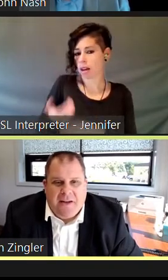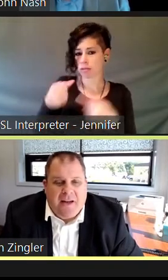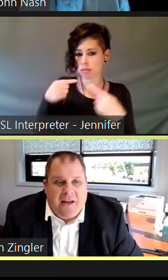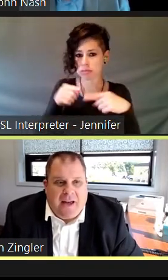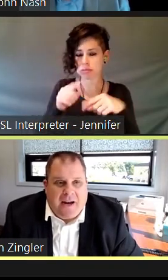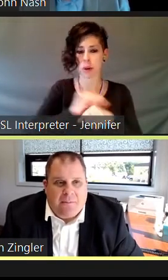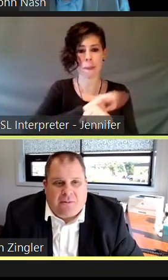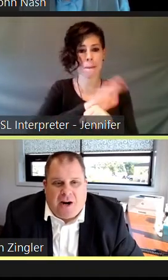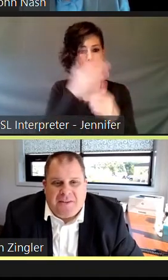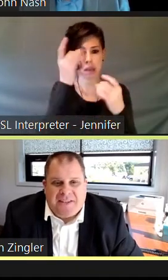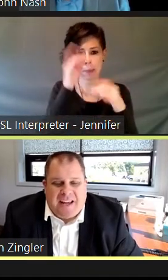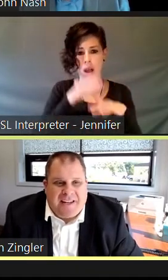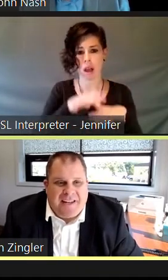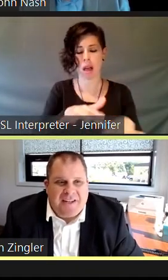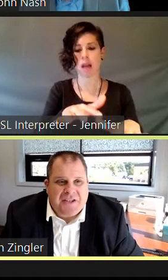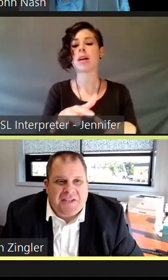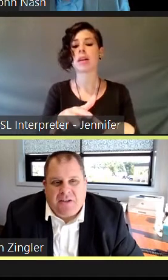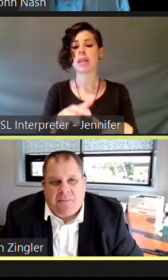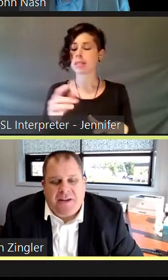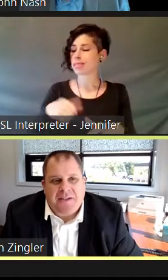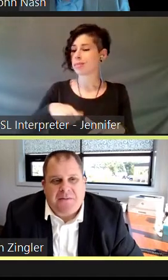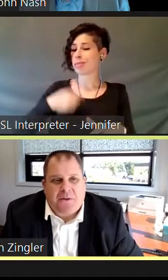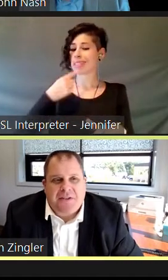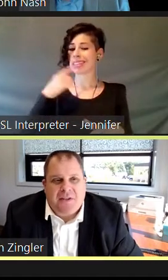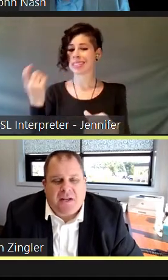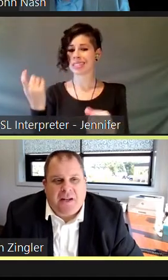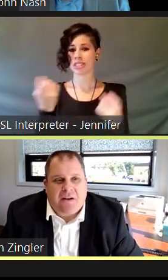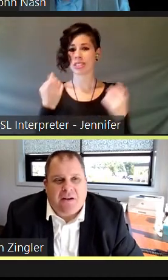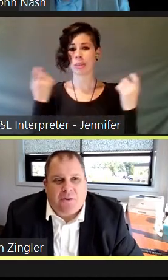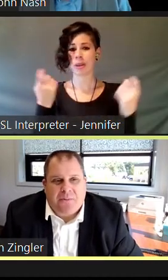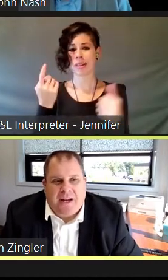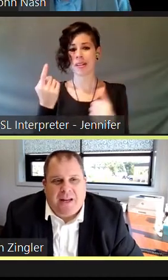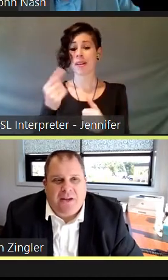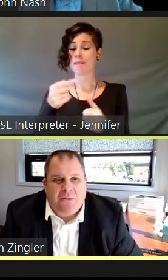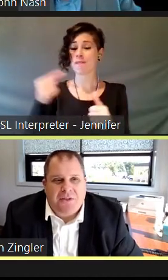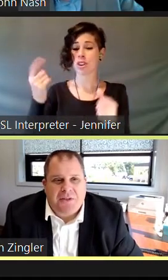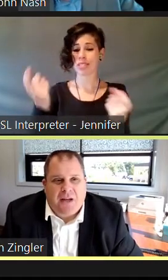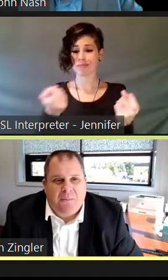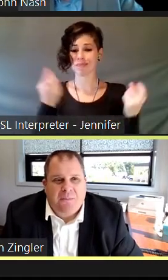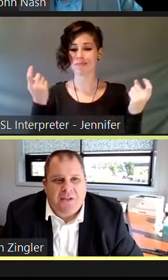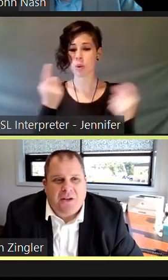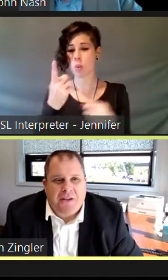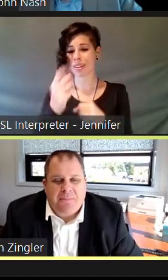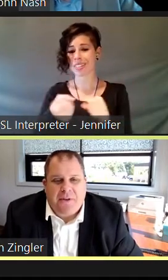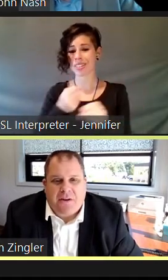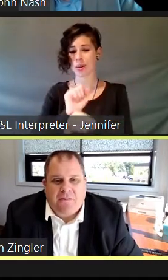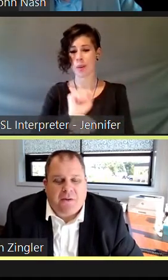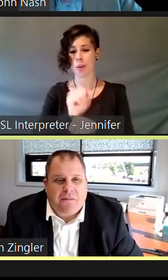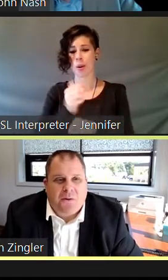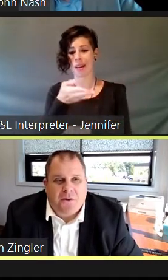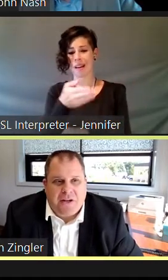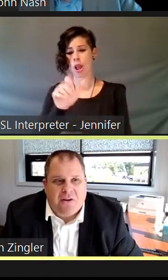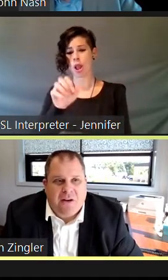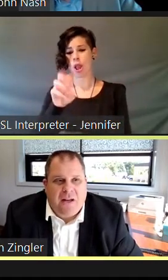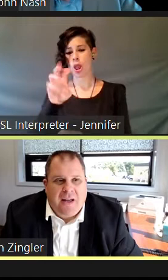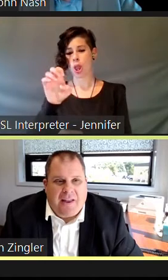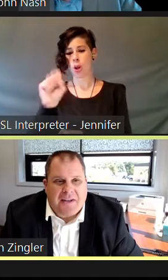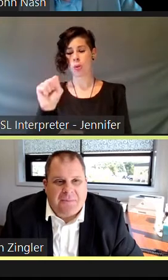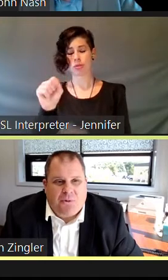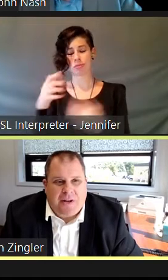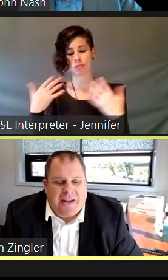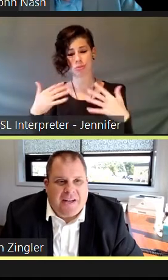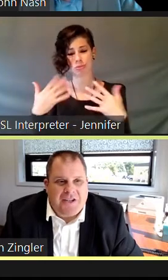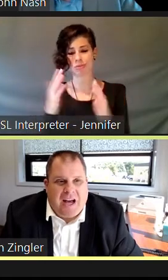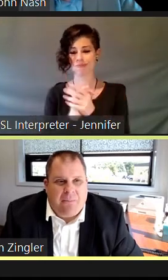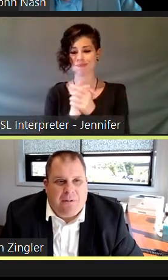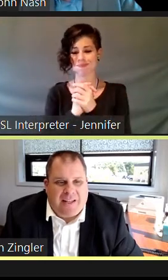pandemic. And I'm proud to say that he just celebrated his first anniversary at Lowe's. So he's been there for a full year at this